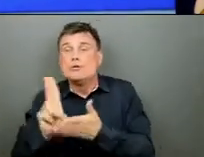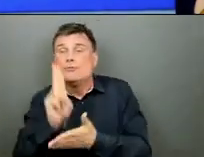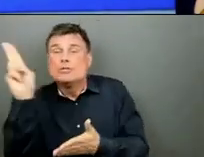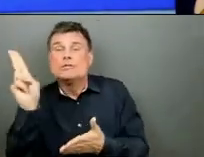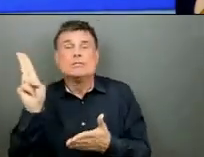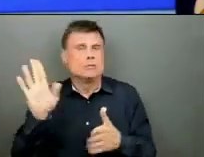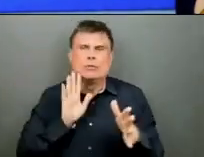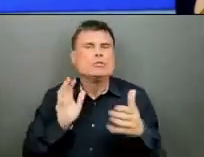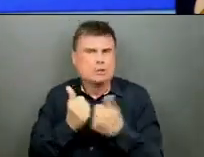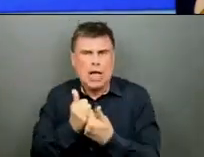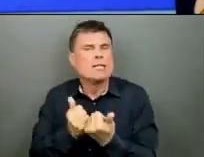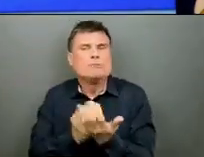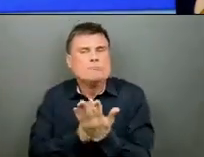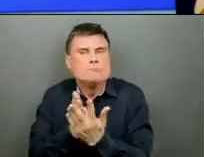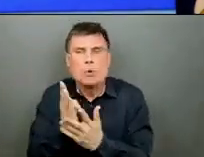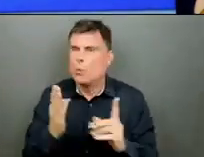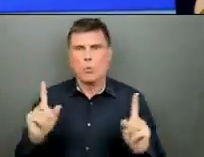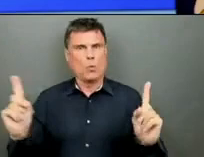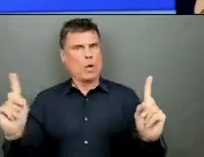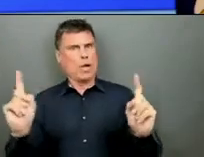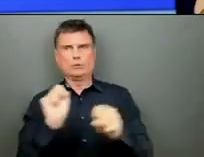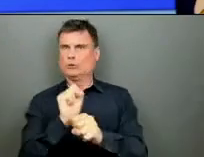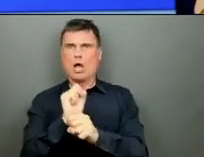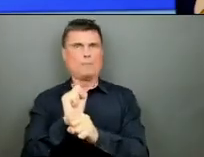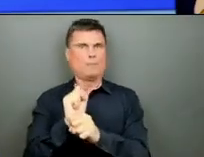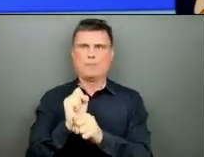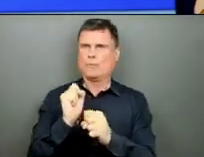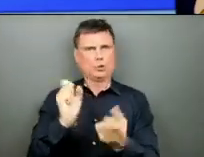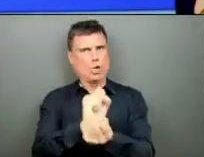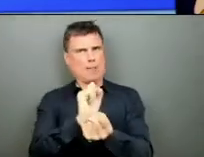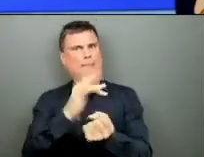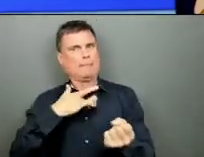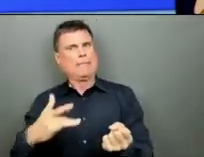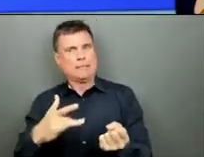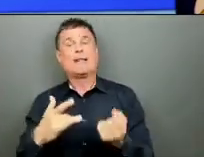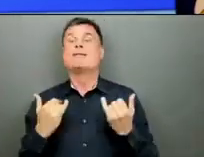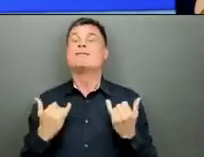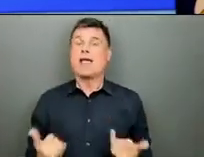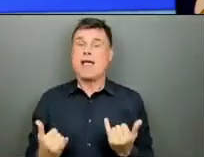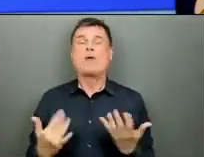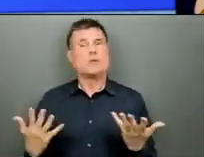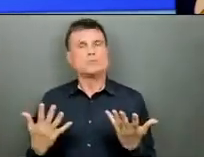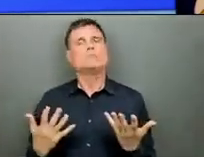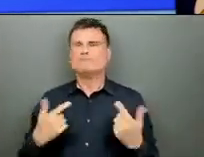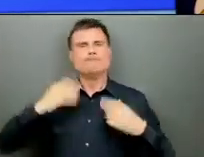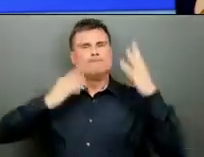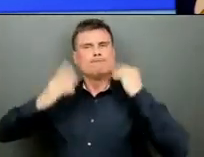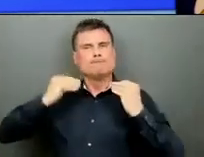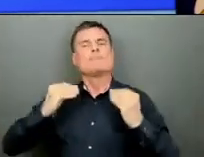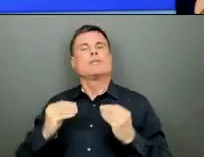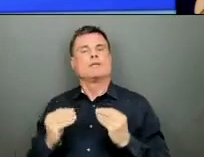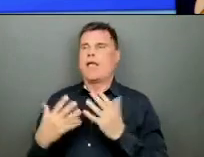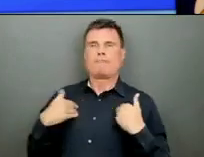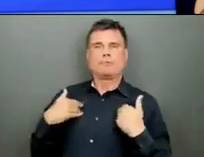they need to put on a resume to make the case to a business or to an organization that they have something to contribute. And I believe this